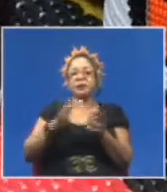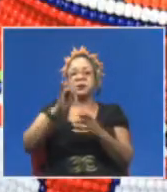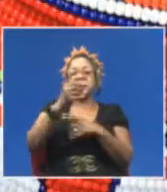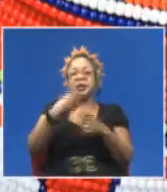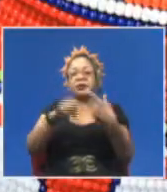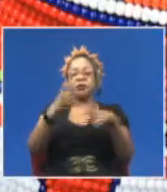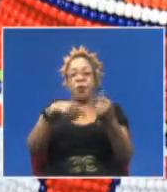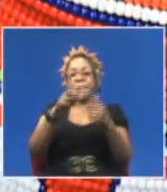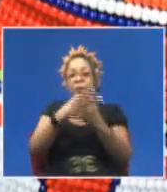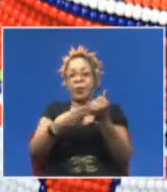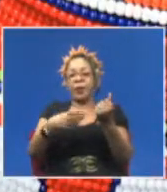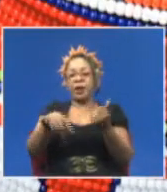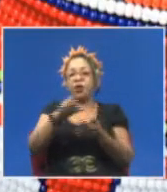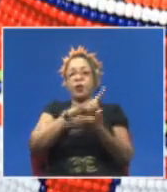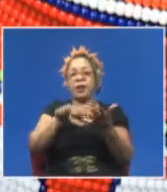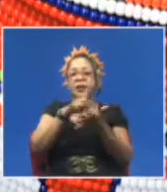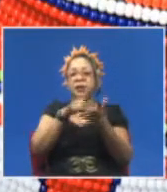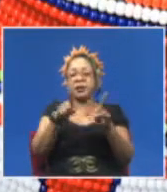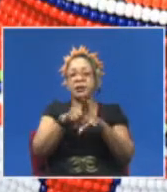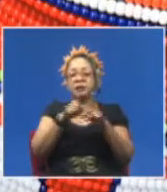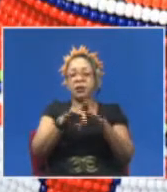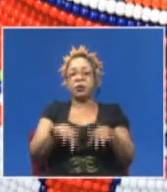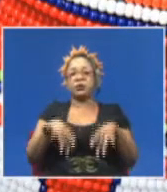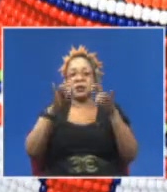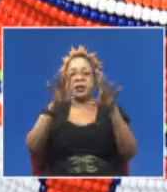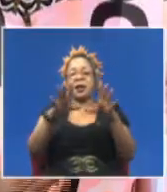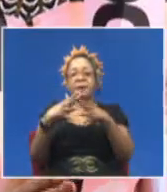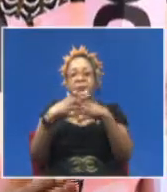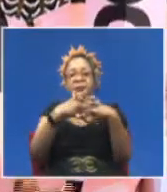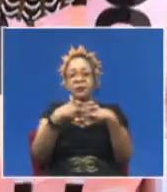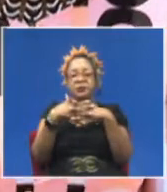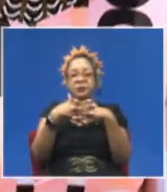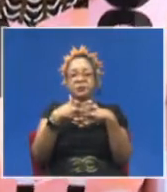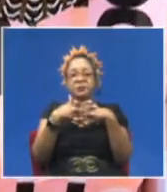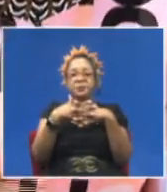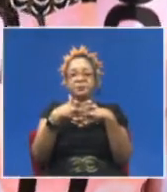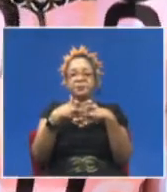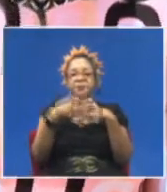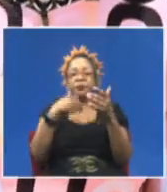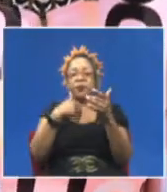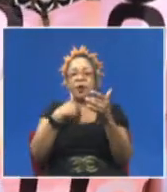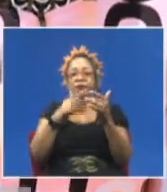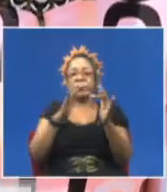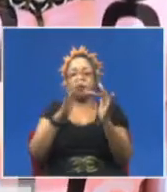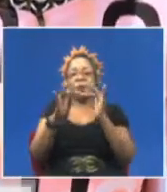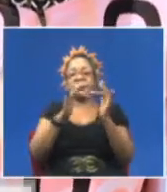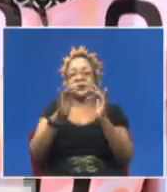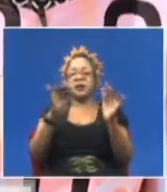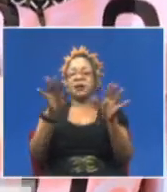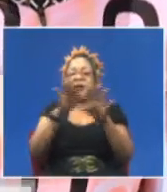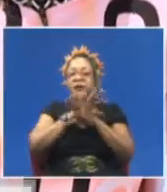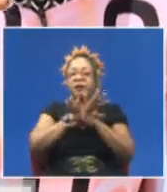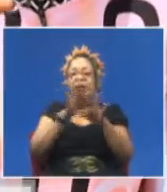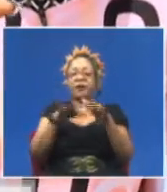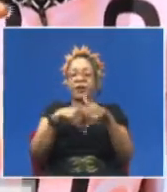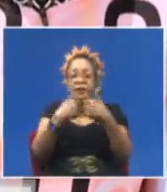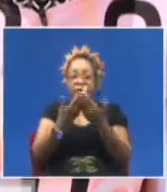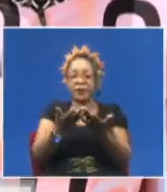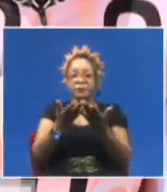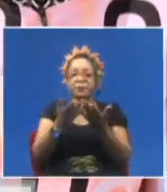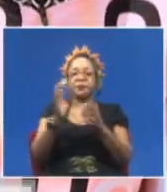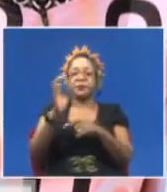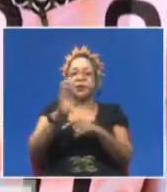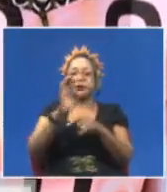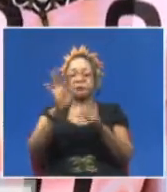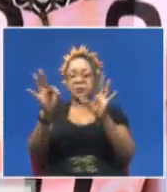locally and as far away as Australia and the United States. We have a website. We have all our products there. So customers go to the website.